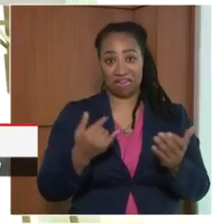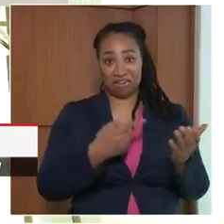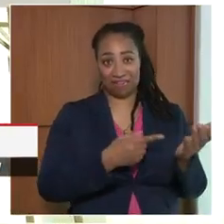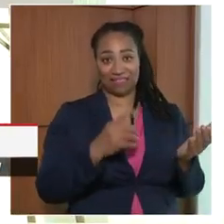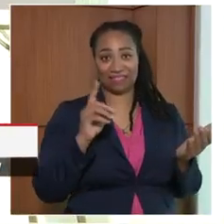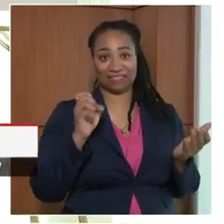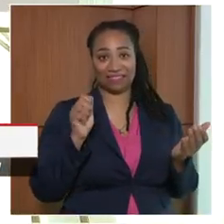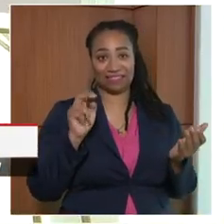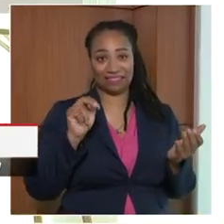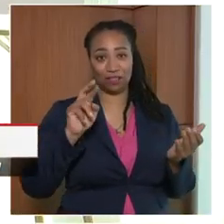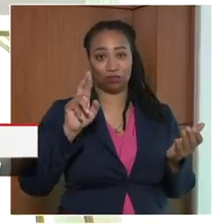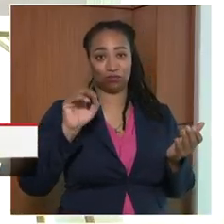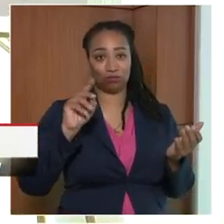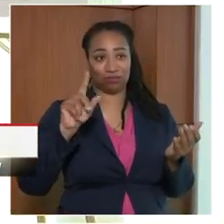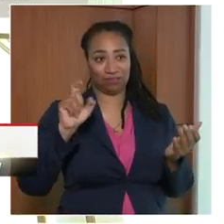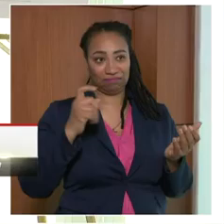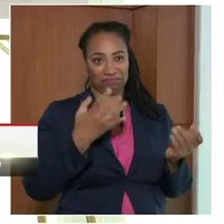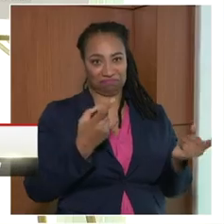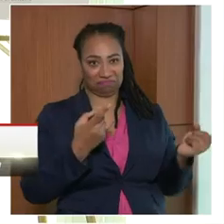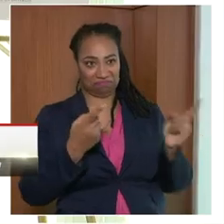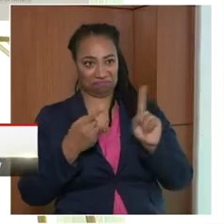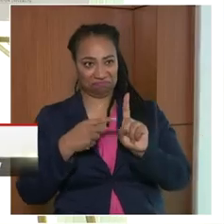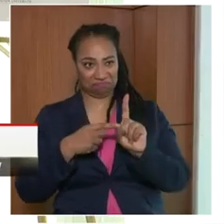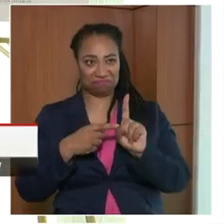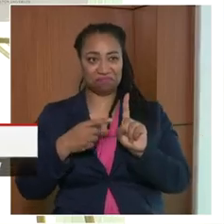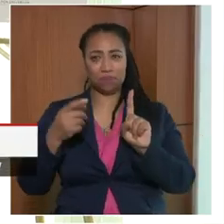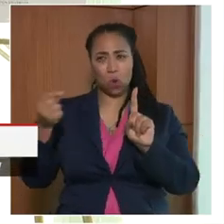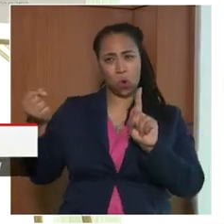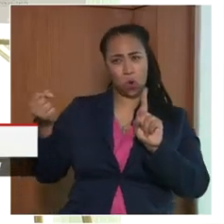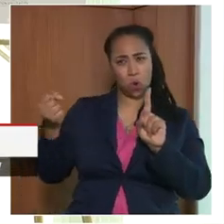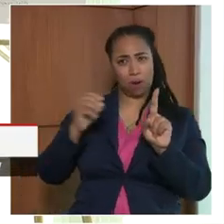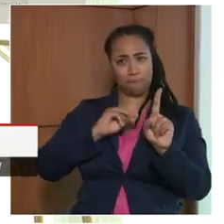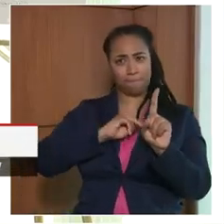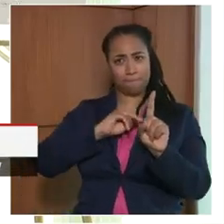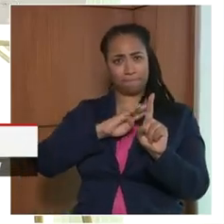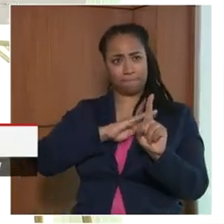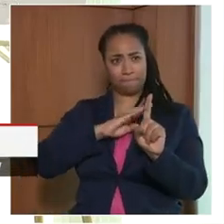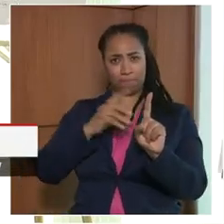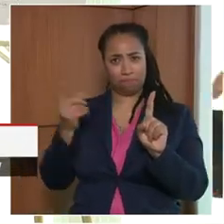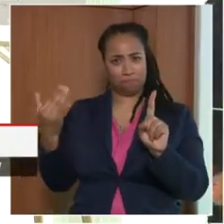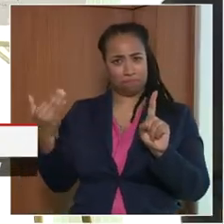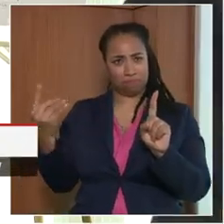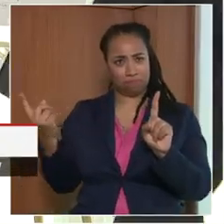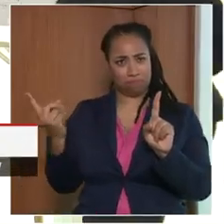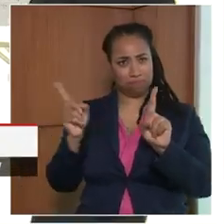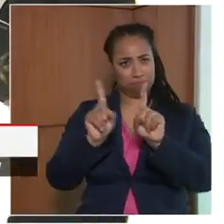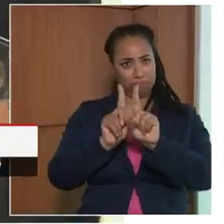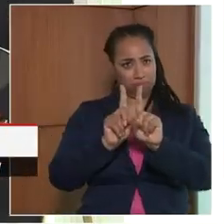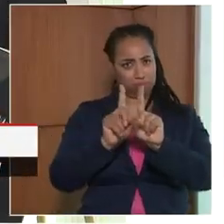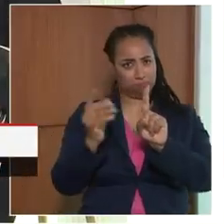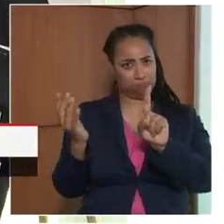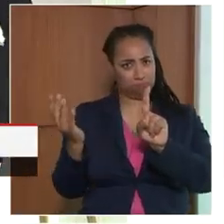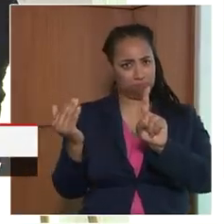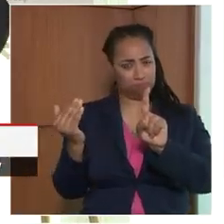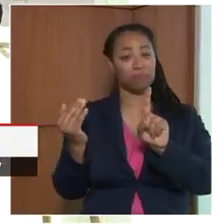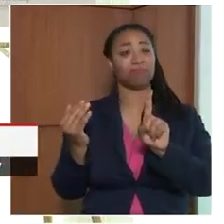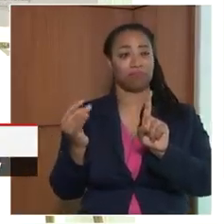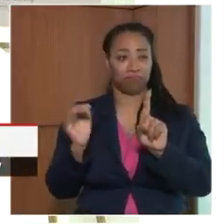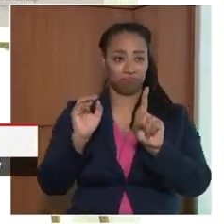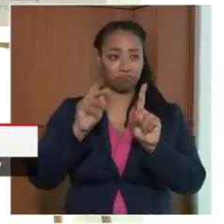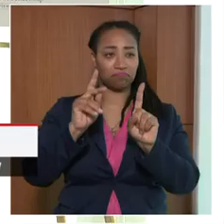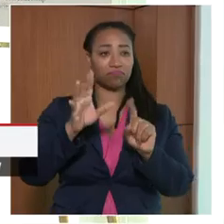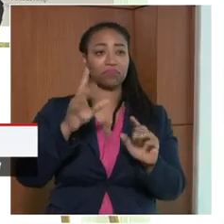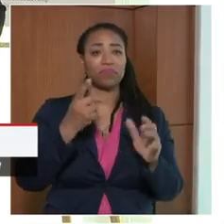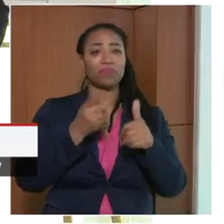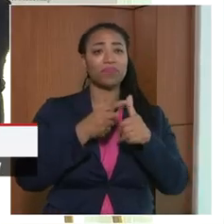Mayor Bowser, if you would like to stay for a moment. Okay. Dean Riddle? Did I leave it over here?